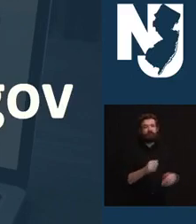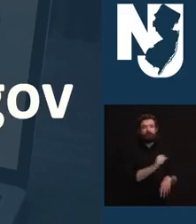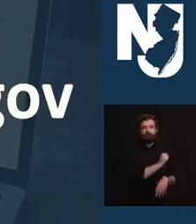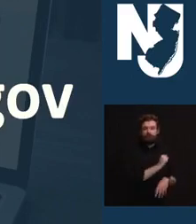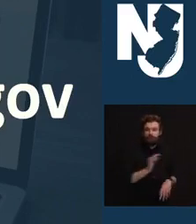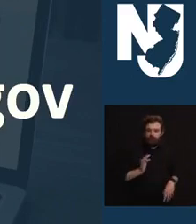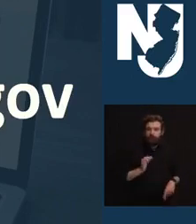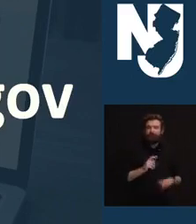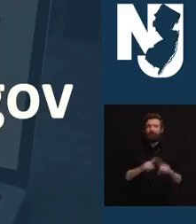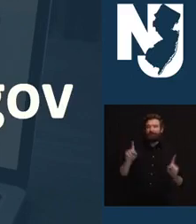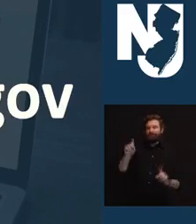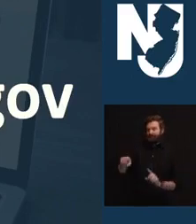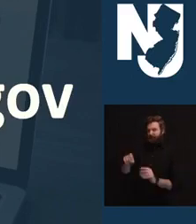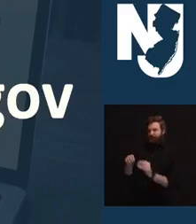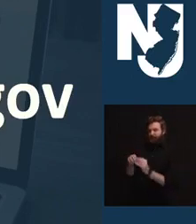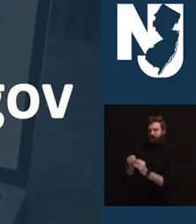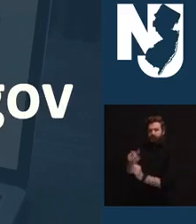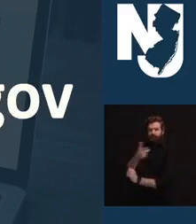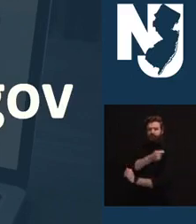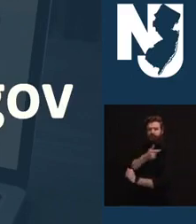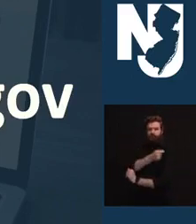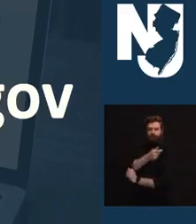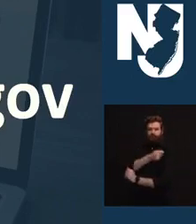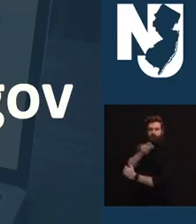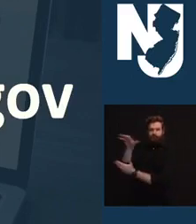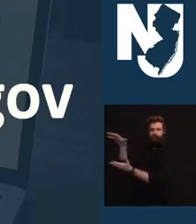doses that get manufactured and distributed.